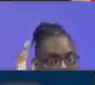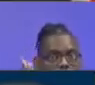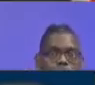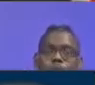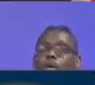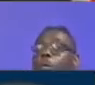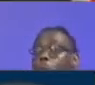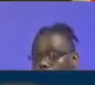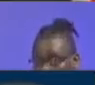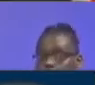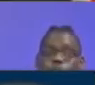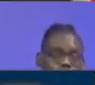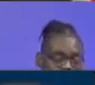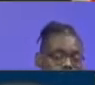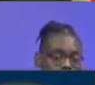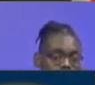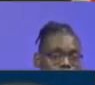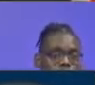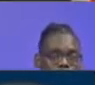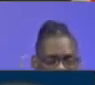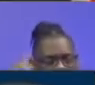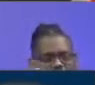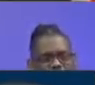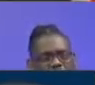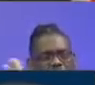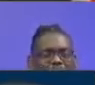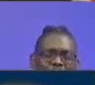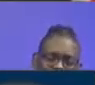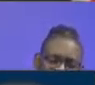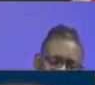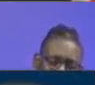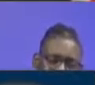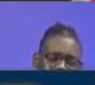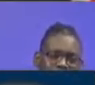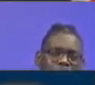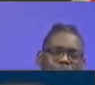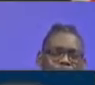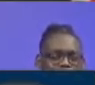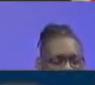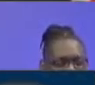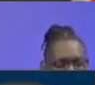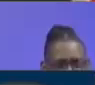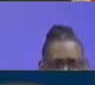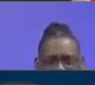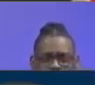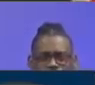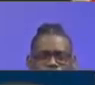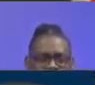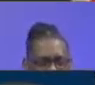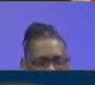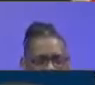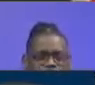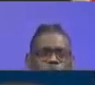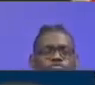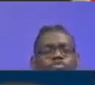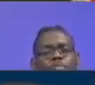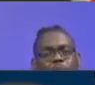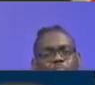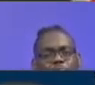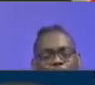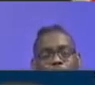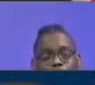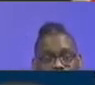you to be responsible. Also, because of what I've said about what is to come in